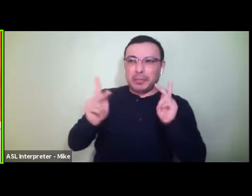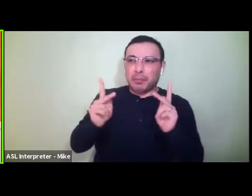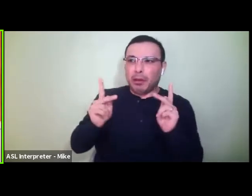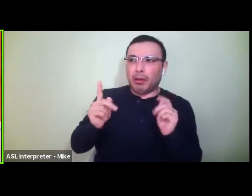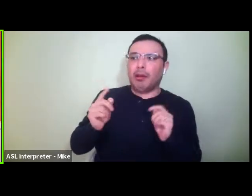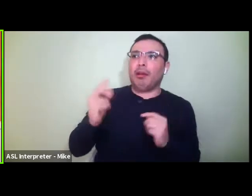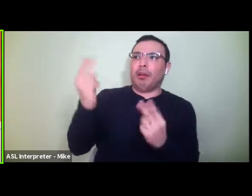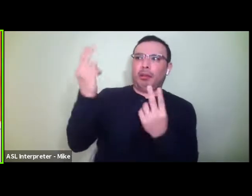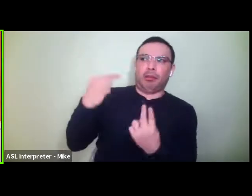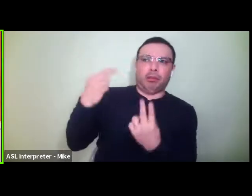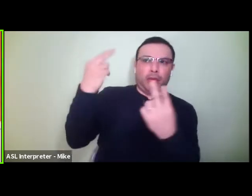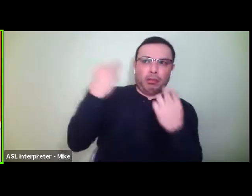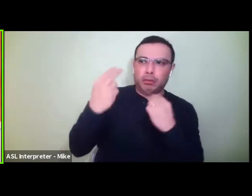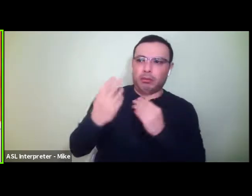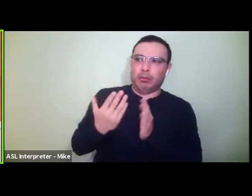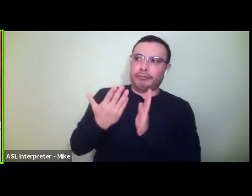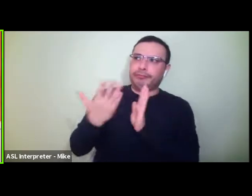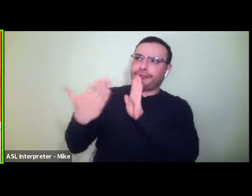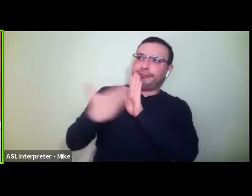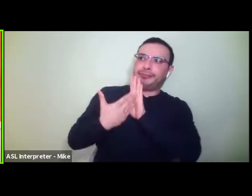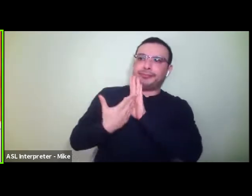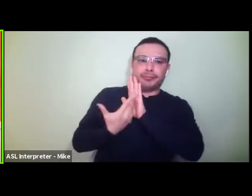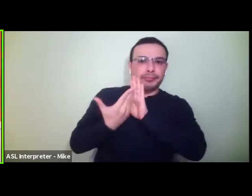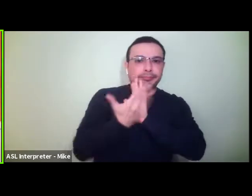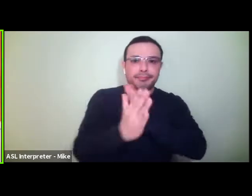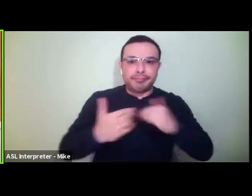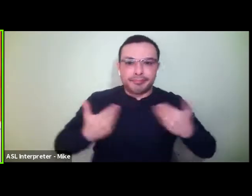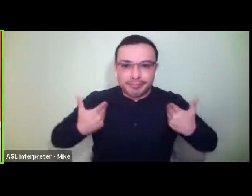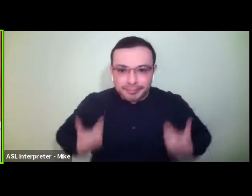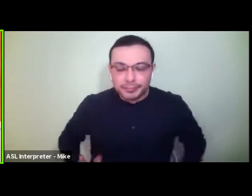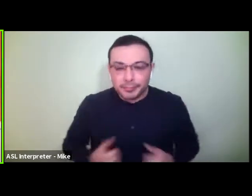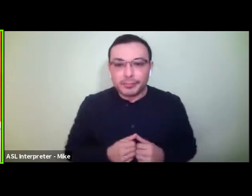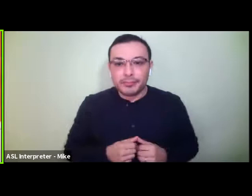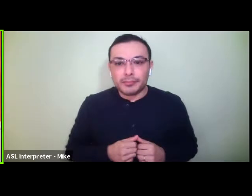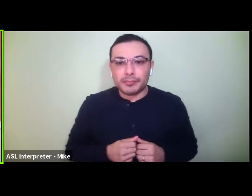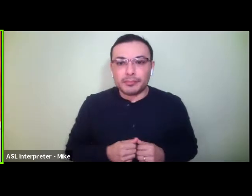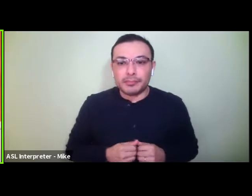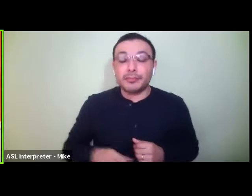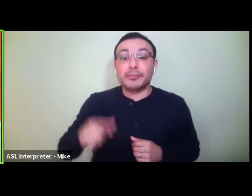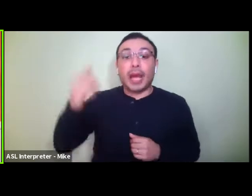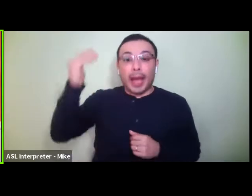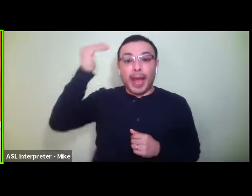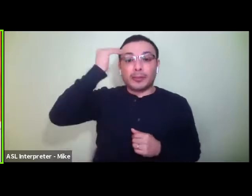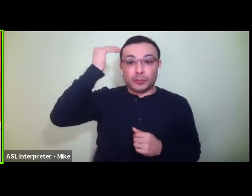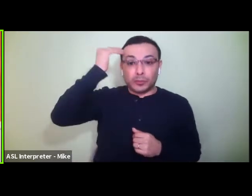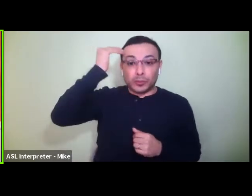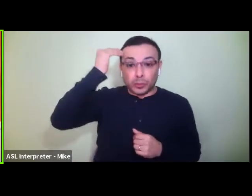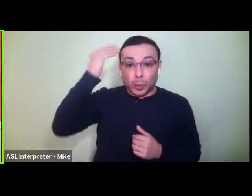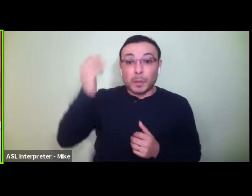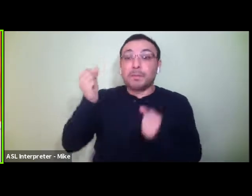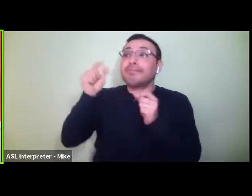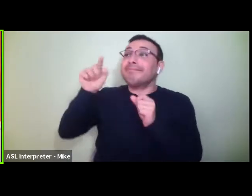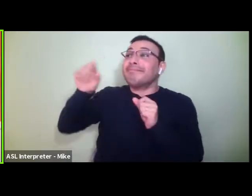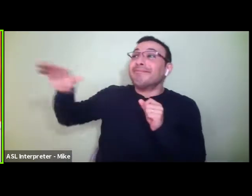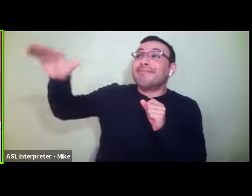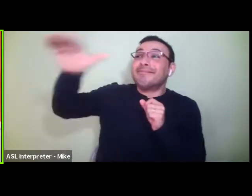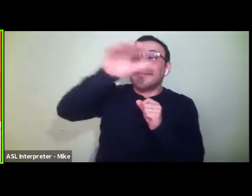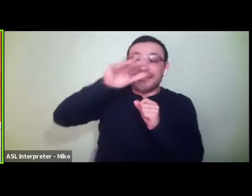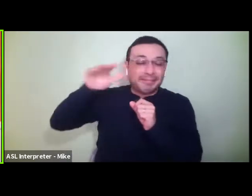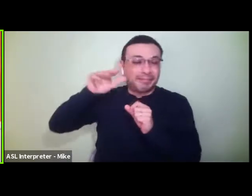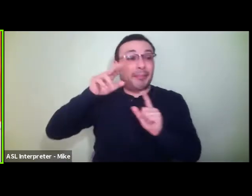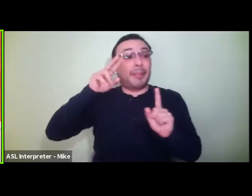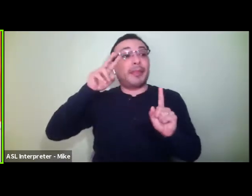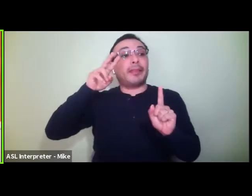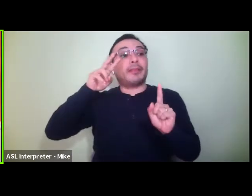that environmental racism, a form of ableism, is a leading cause of physical and mental illness among